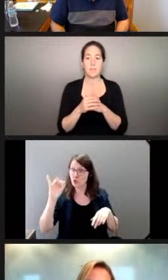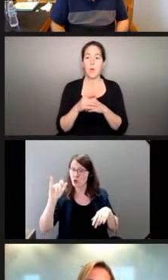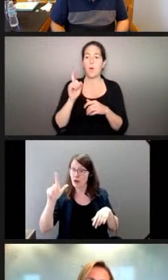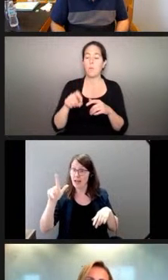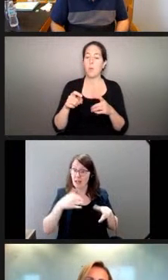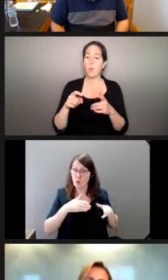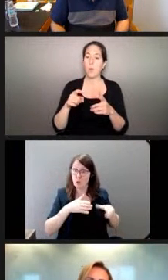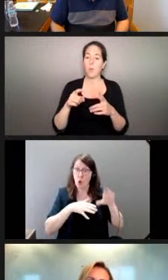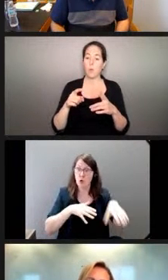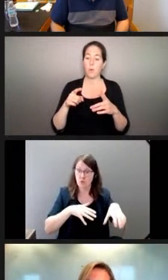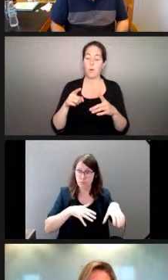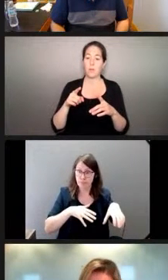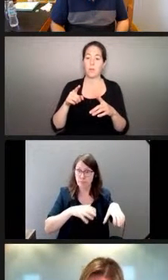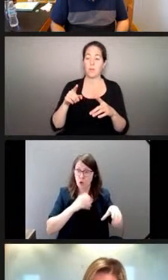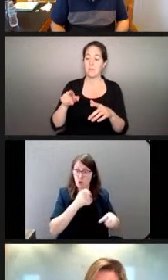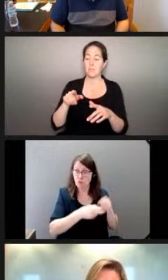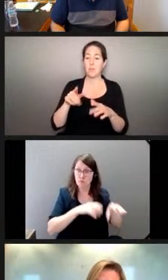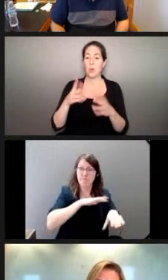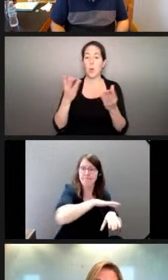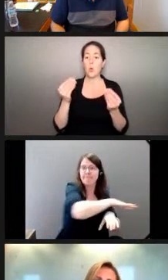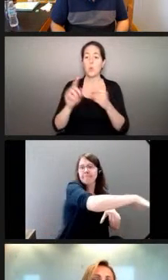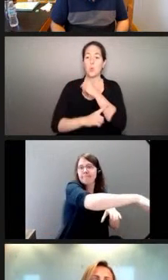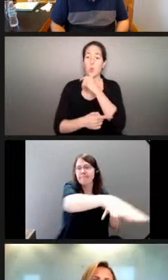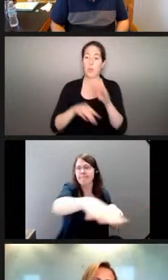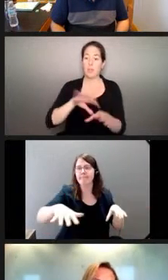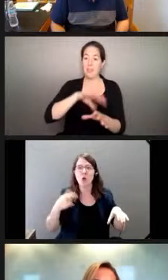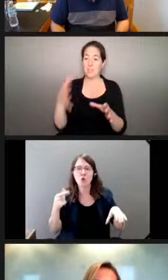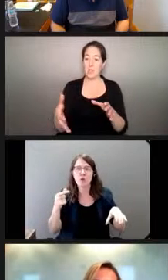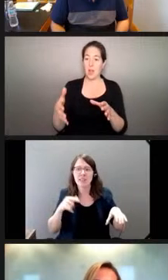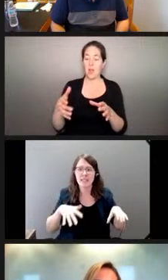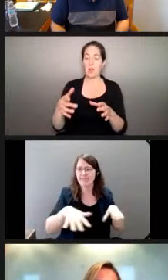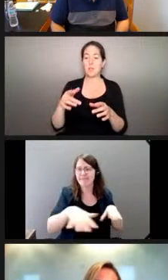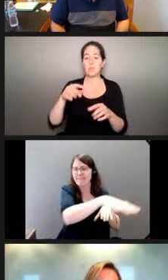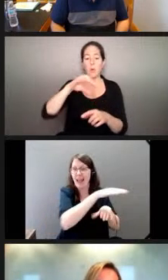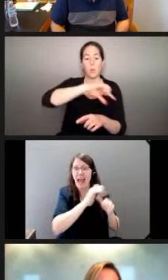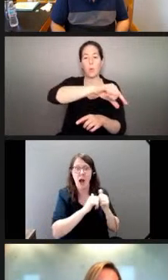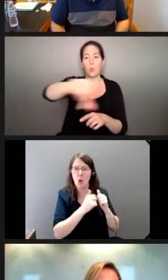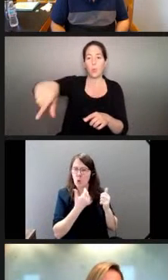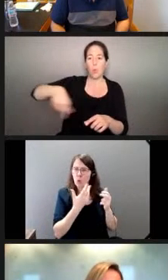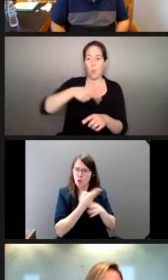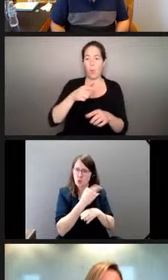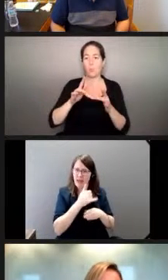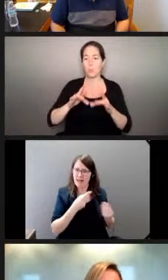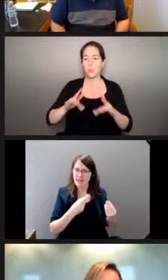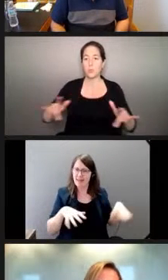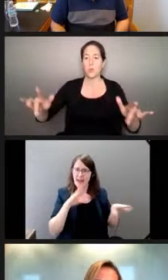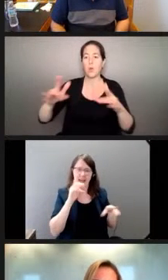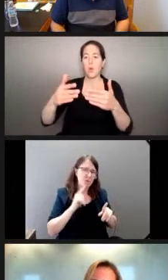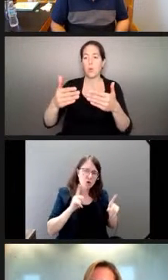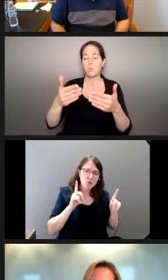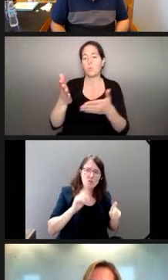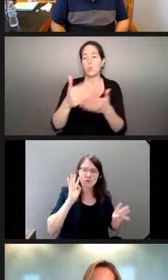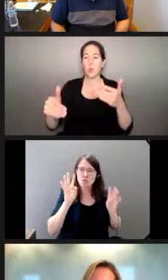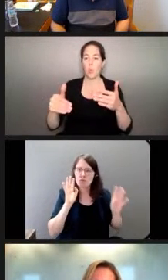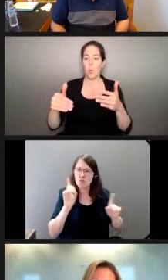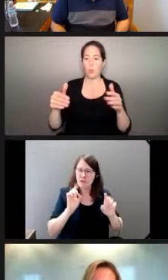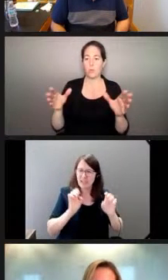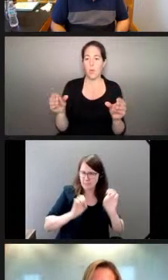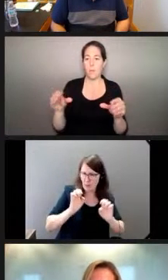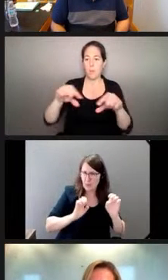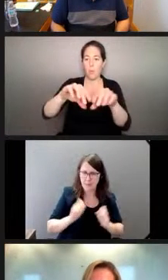includes an option to transition the solid waste fleet to a zero emission fleet. Next slide,